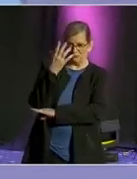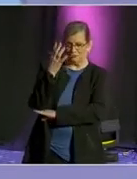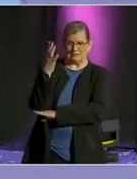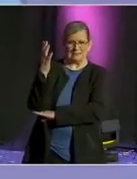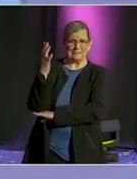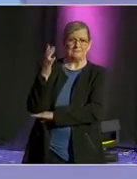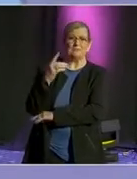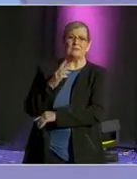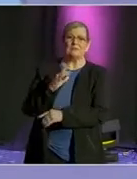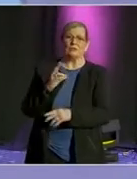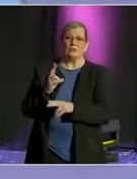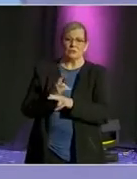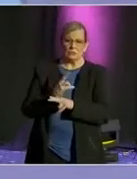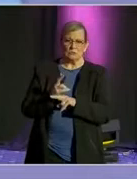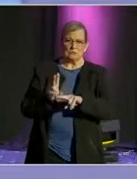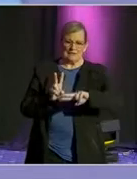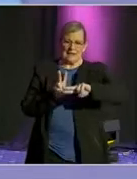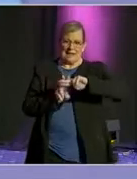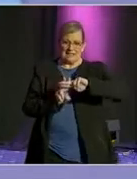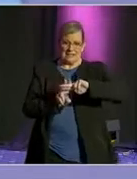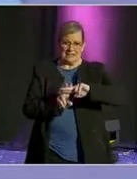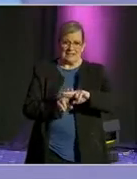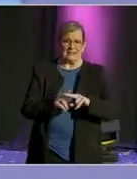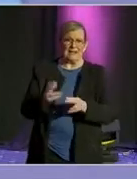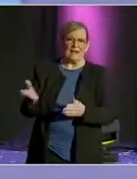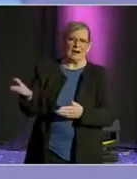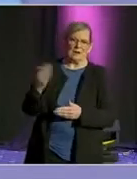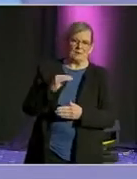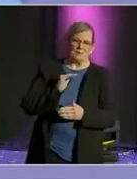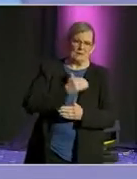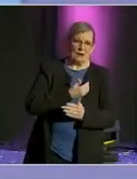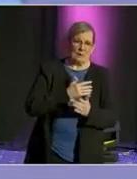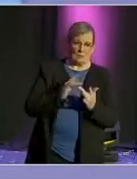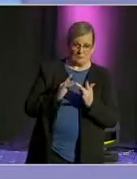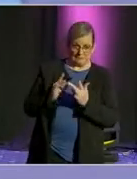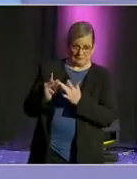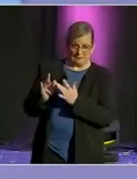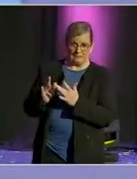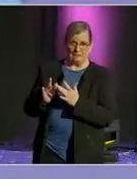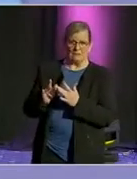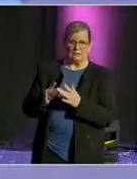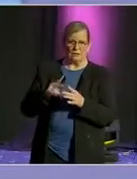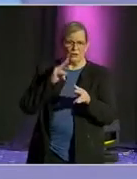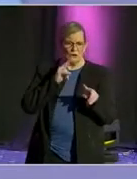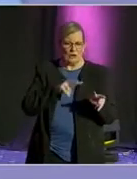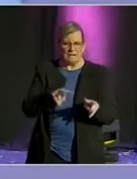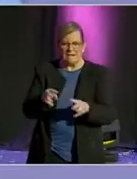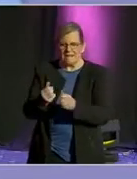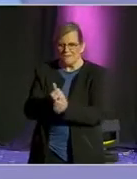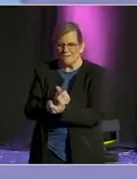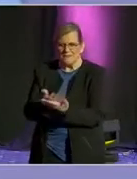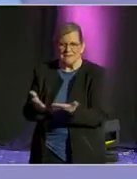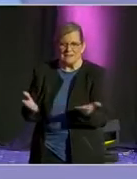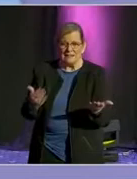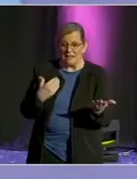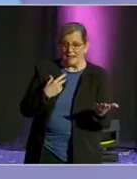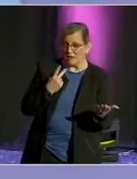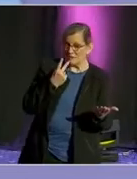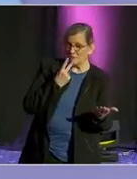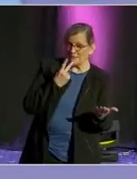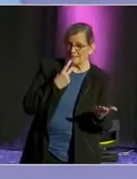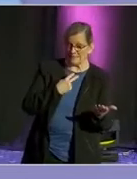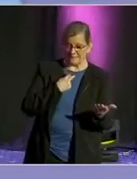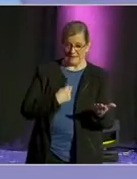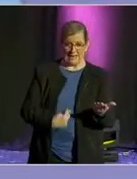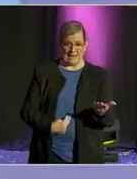Care. Enjoy a great meal at the reimagined Pink Tie Party while listening to the performance by Lindsay Sterling